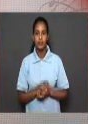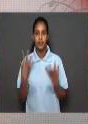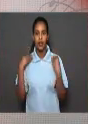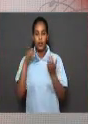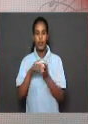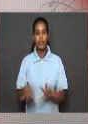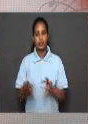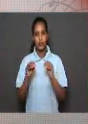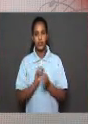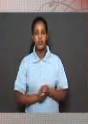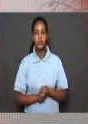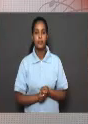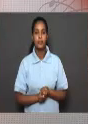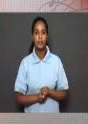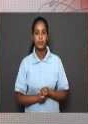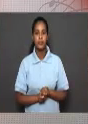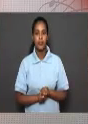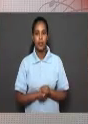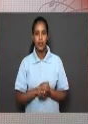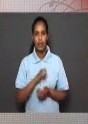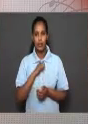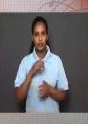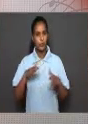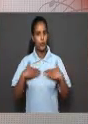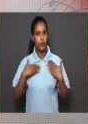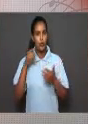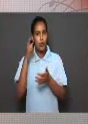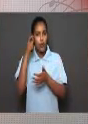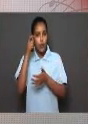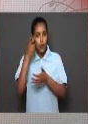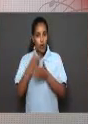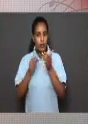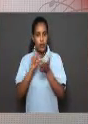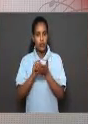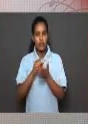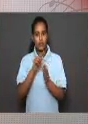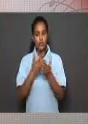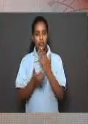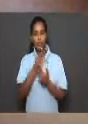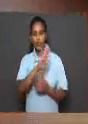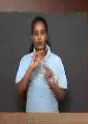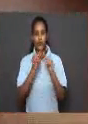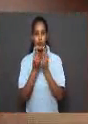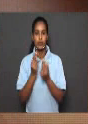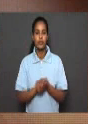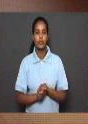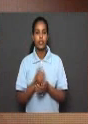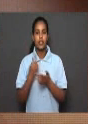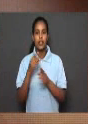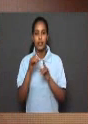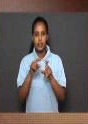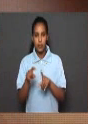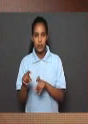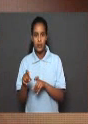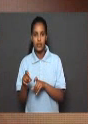Hello again, students. I am curious what points you discussed in your groups. The experiment